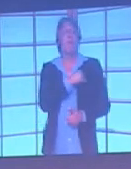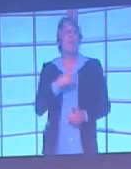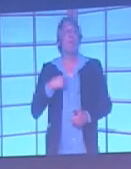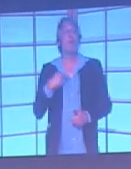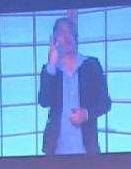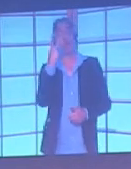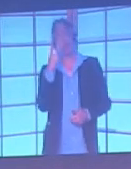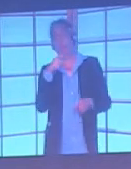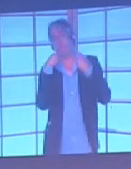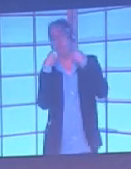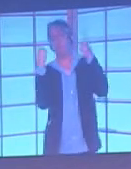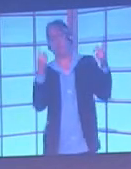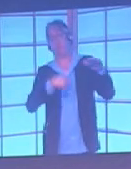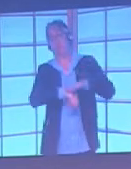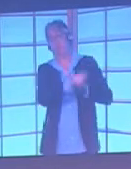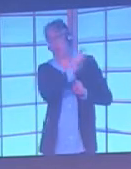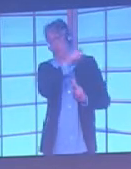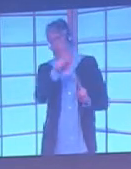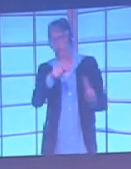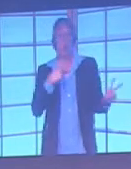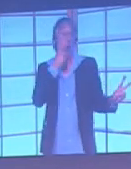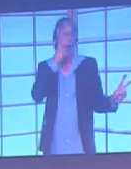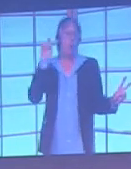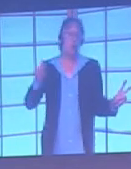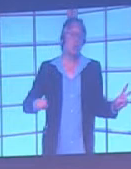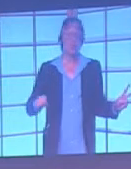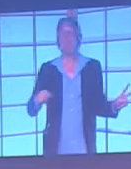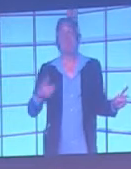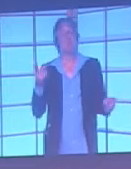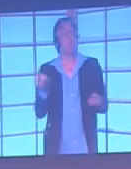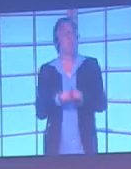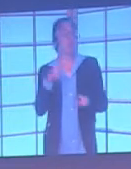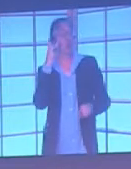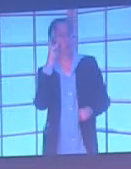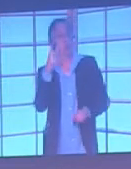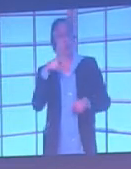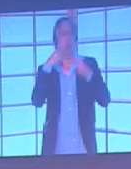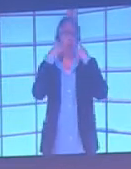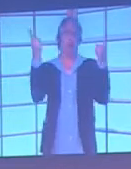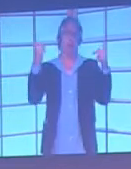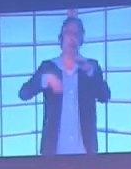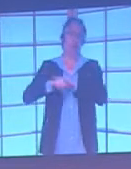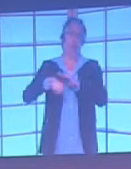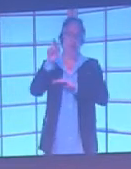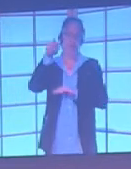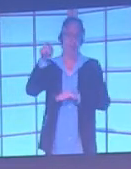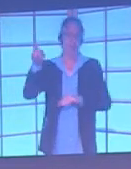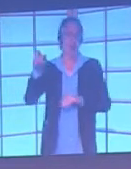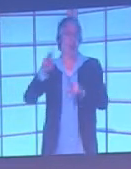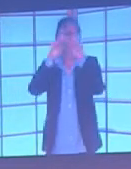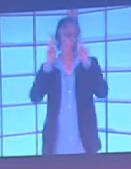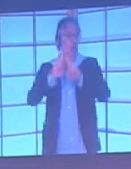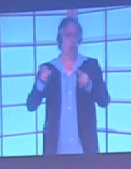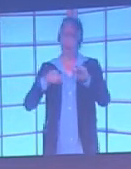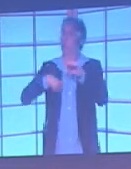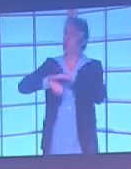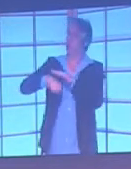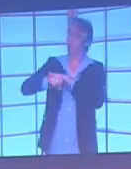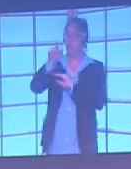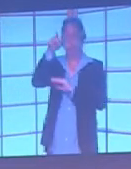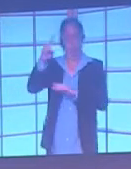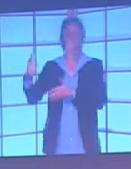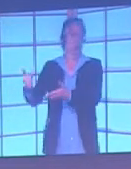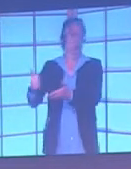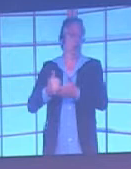in Ukraine, we had international players such as Sergei Pochorylai and Dmytro Chigrinsky. And finally, we offered some